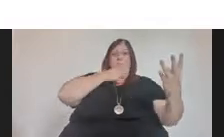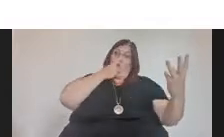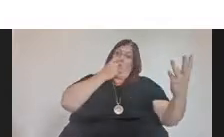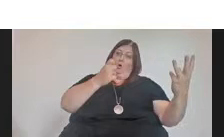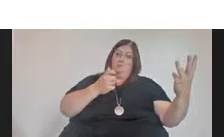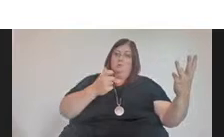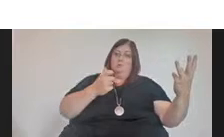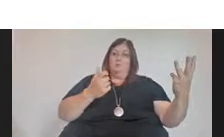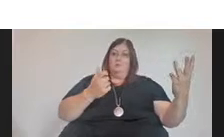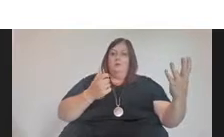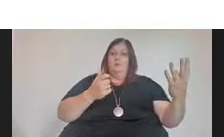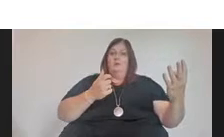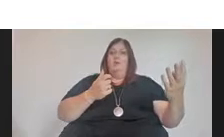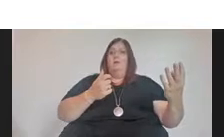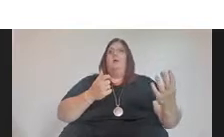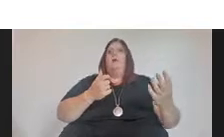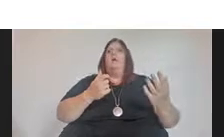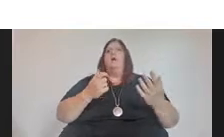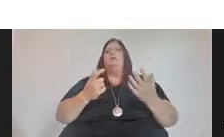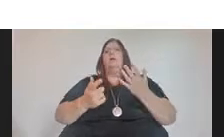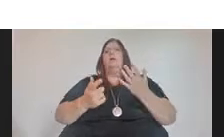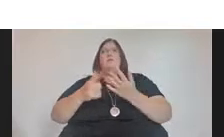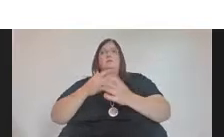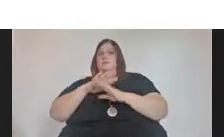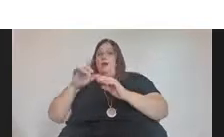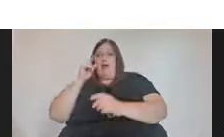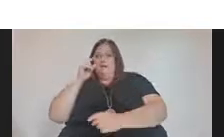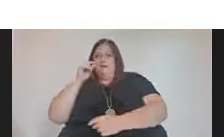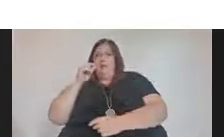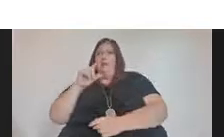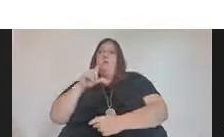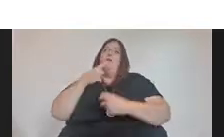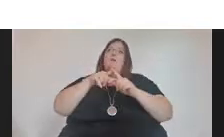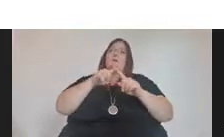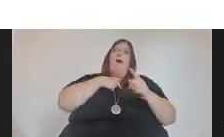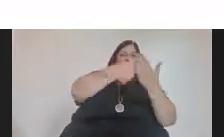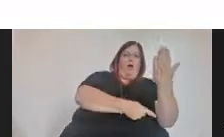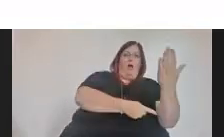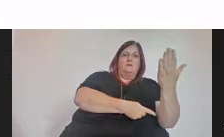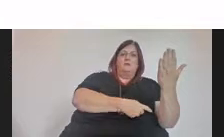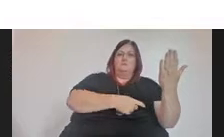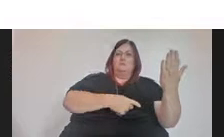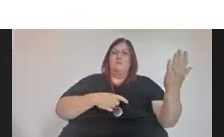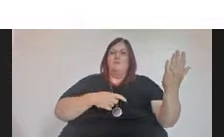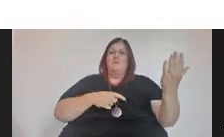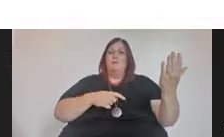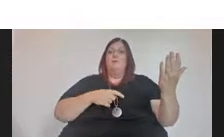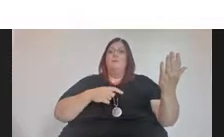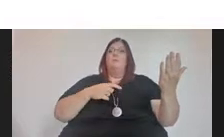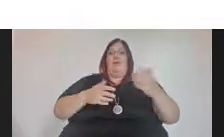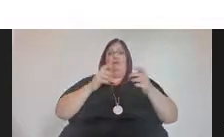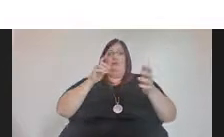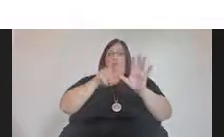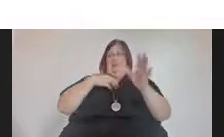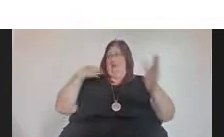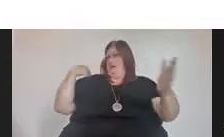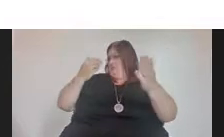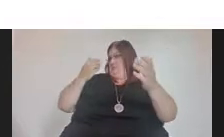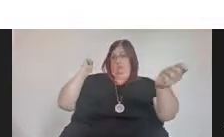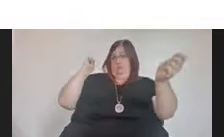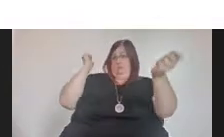eligible, and the remaining people were not eligible under the guidelines at that time. But of course, as the years moved on, that programme